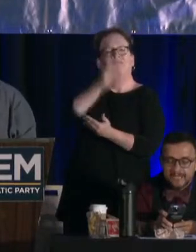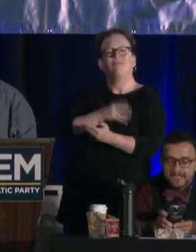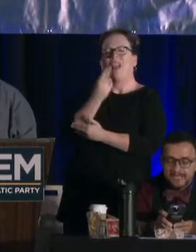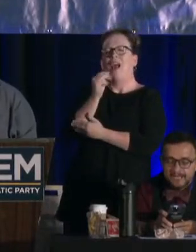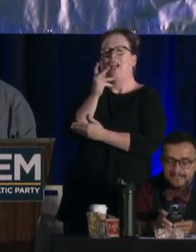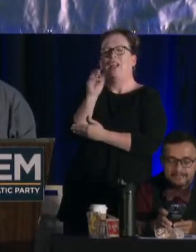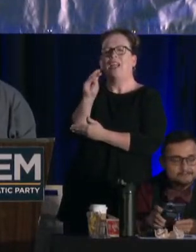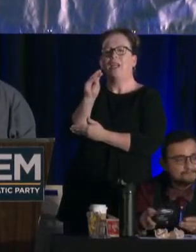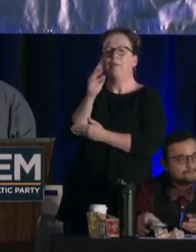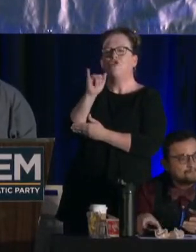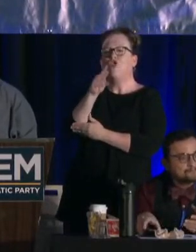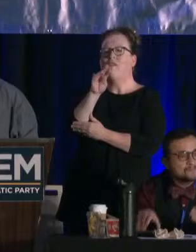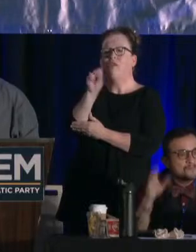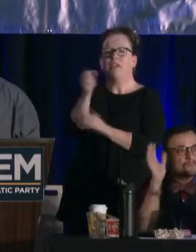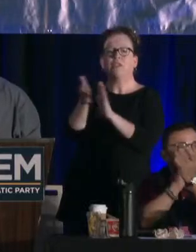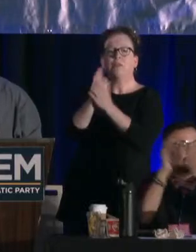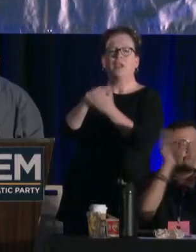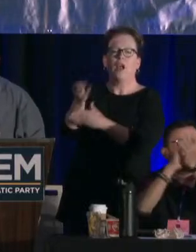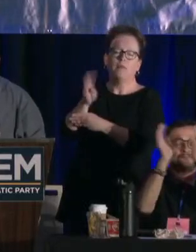House.